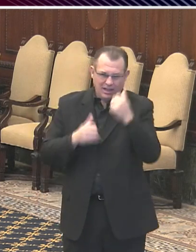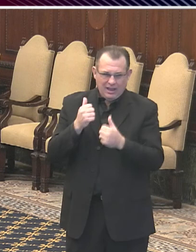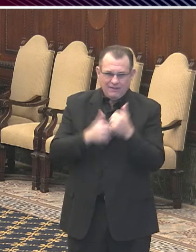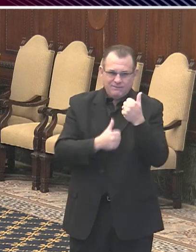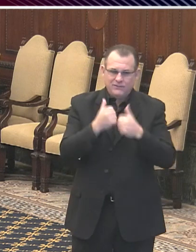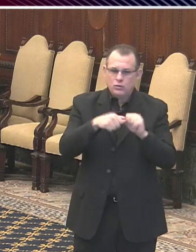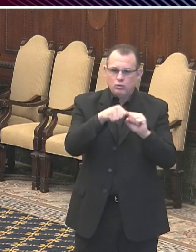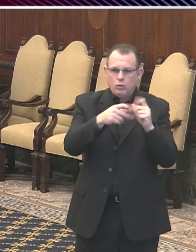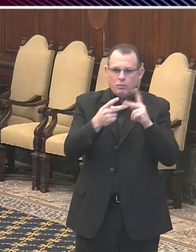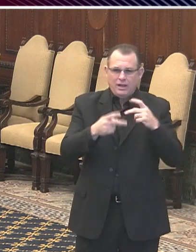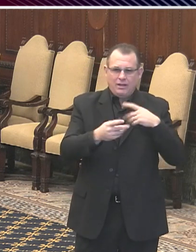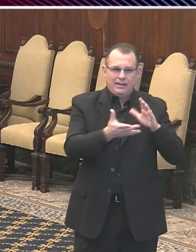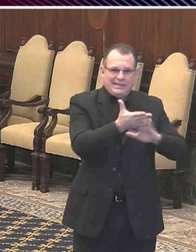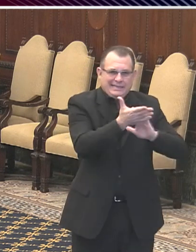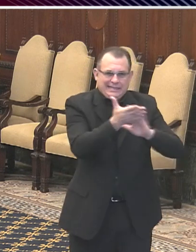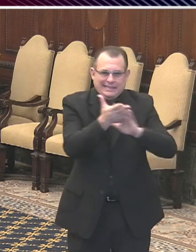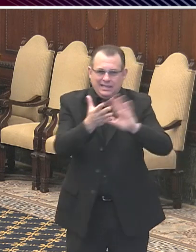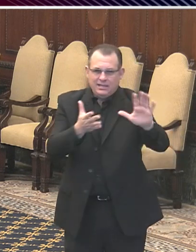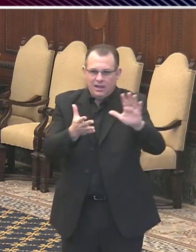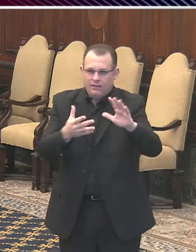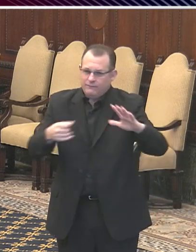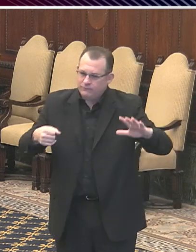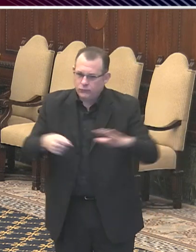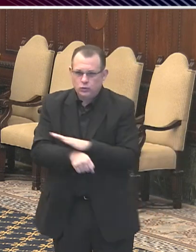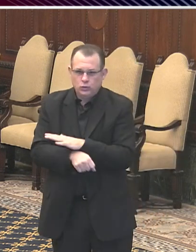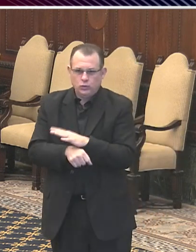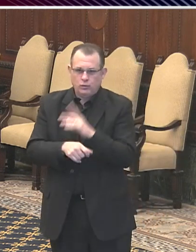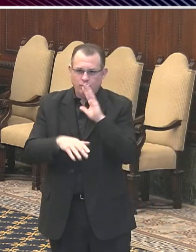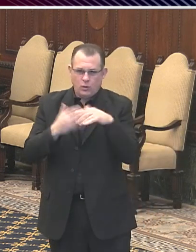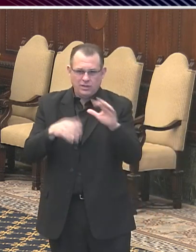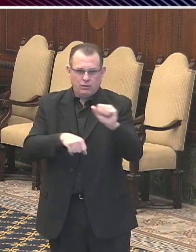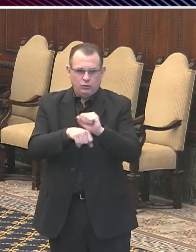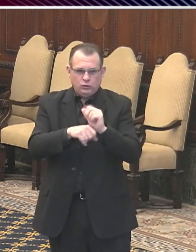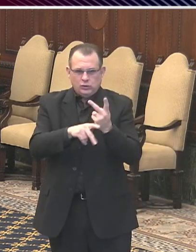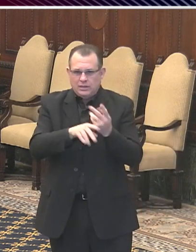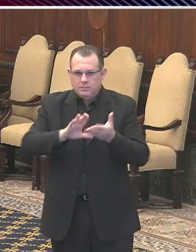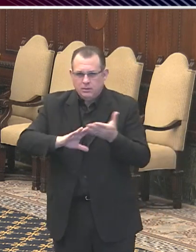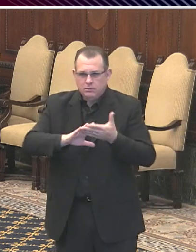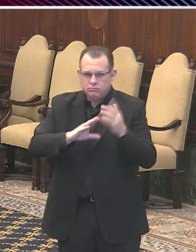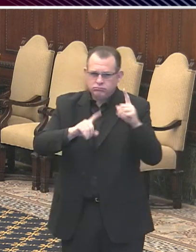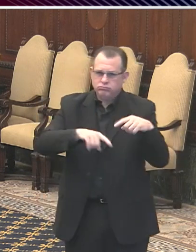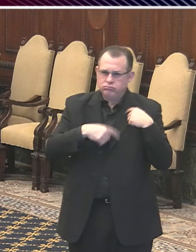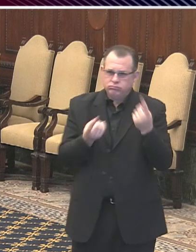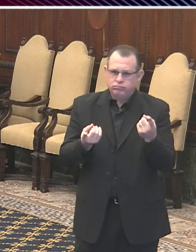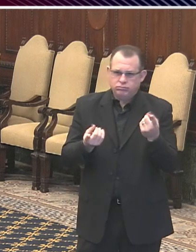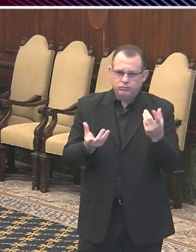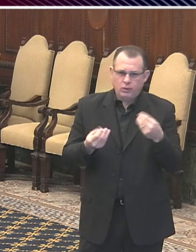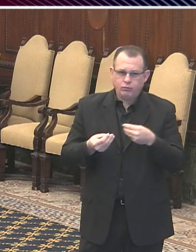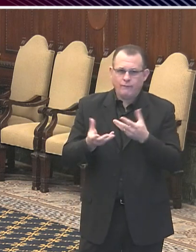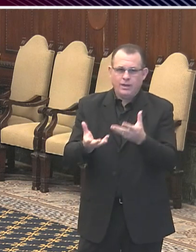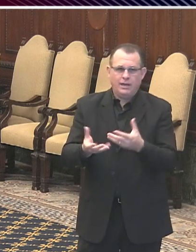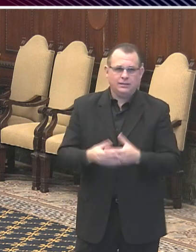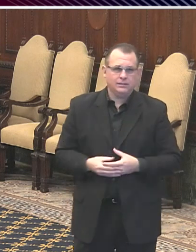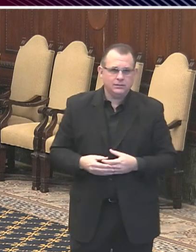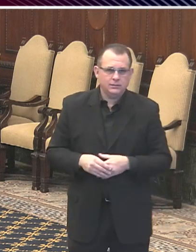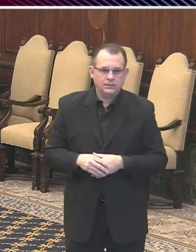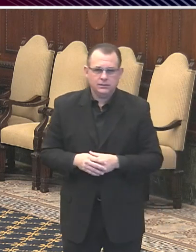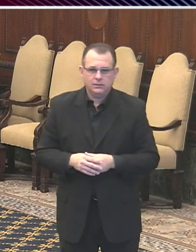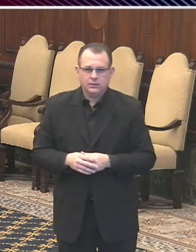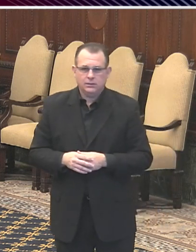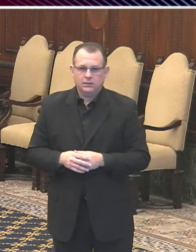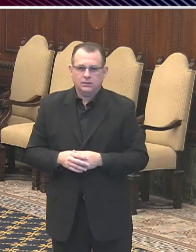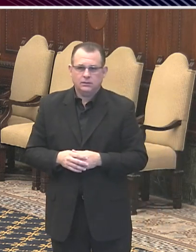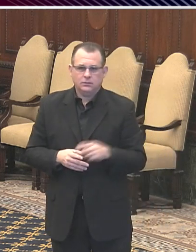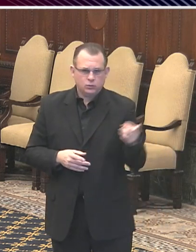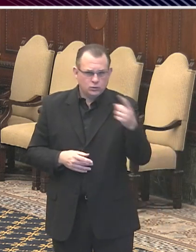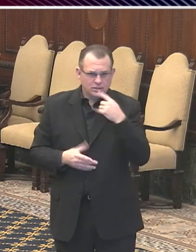cleaned thoroughly and sanitized. So all of that work is continuing and being provided. Okay. Now, you said that the